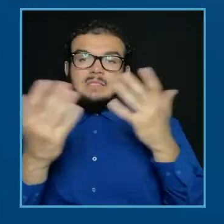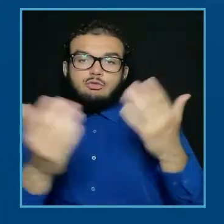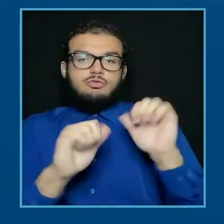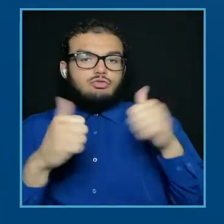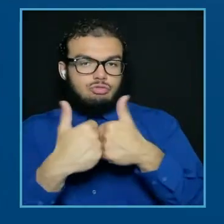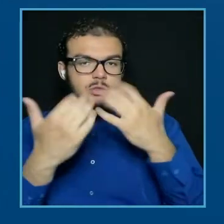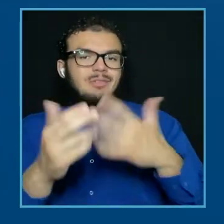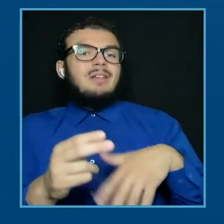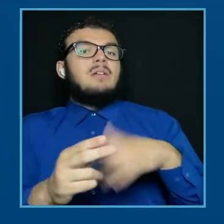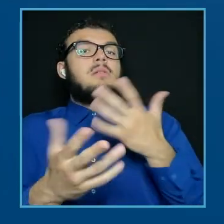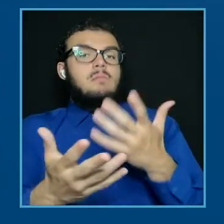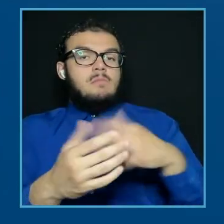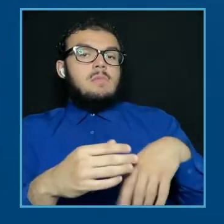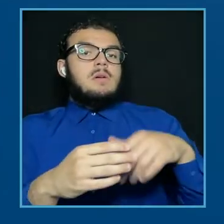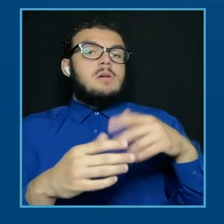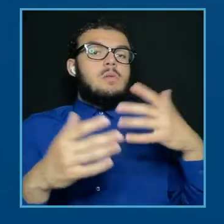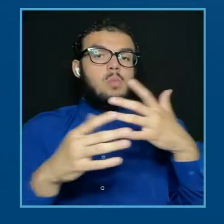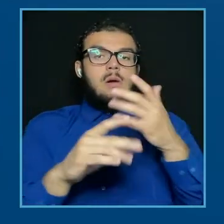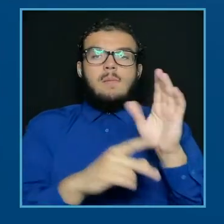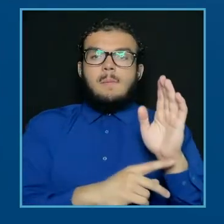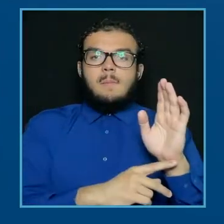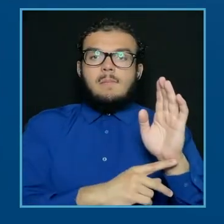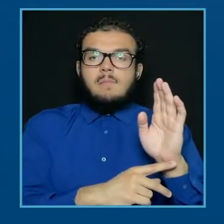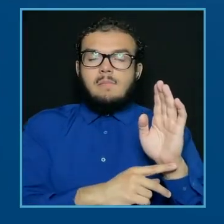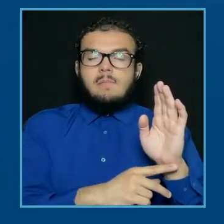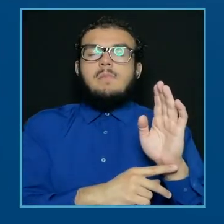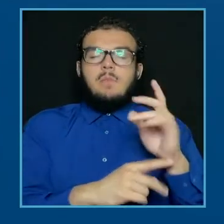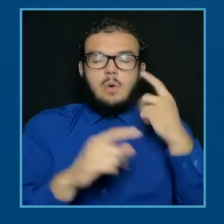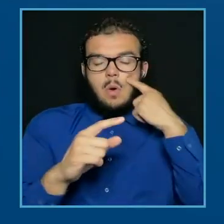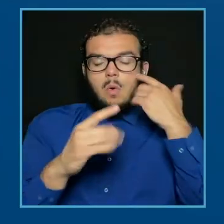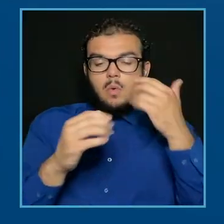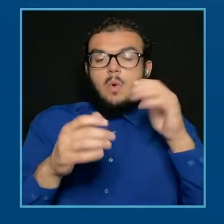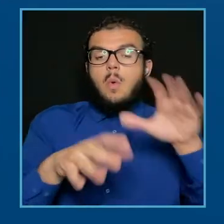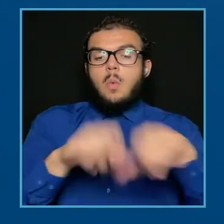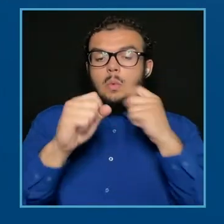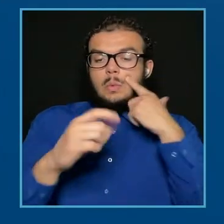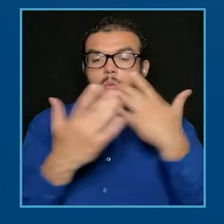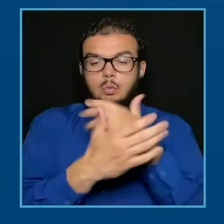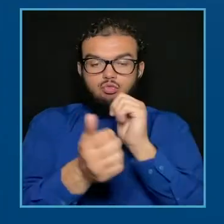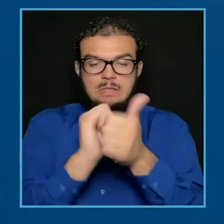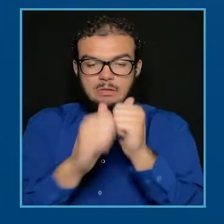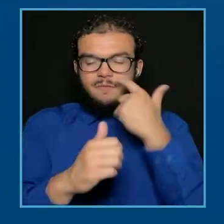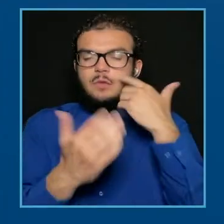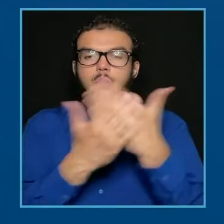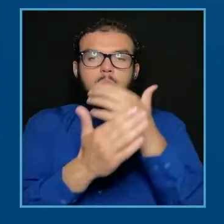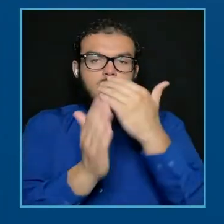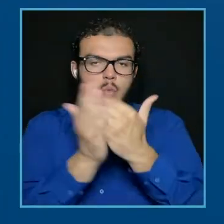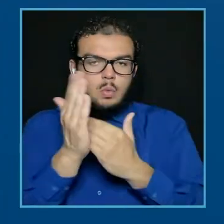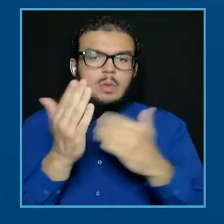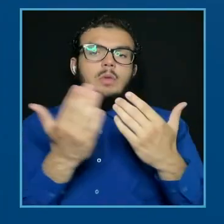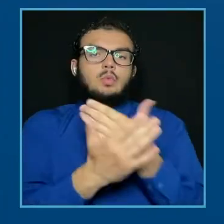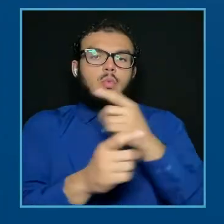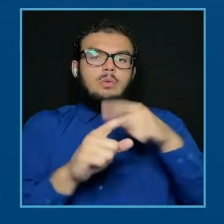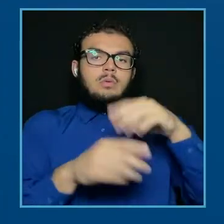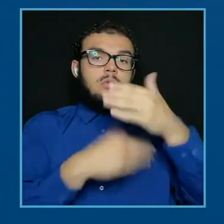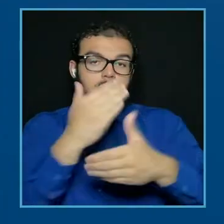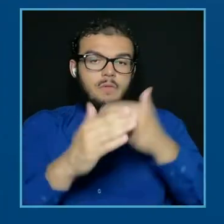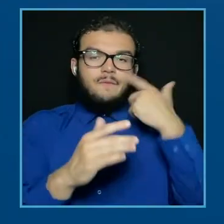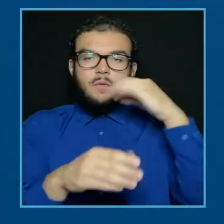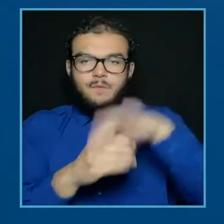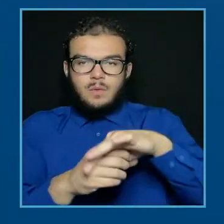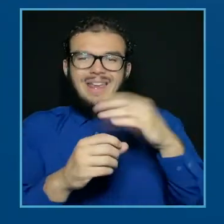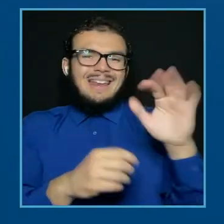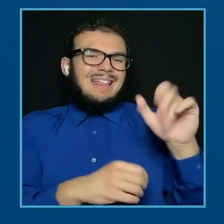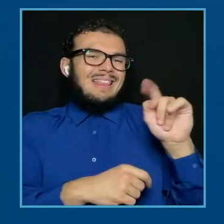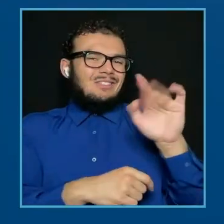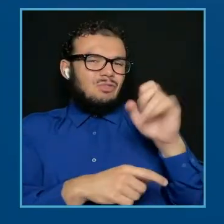namely overturning the elections and holding new races with a different candidate pool, a different process for voting, and a different electorate, would